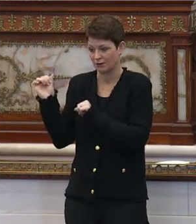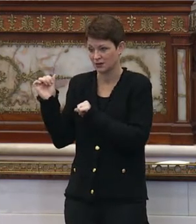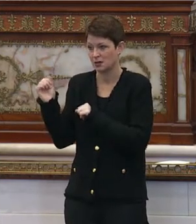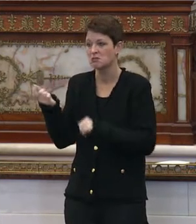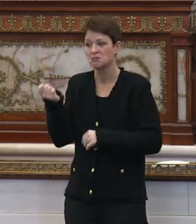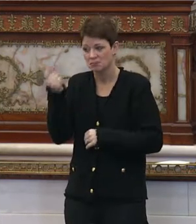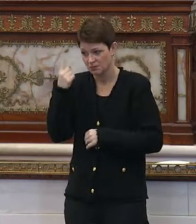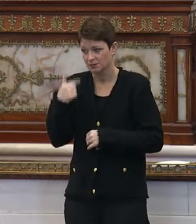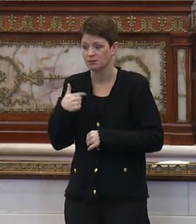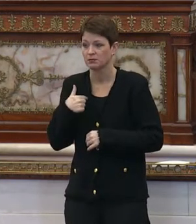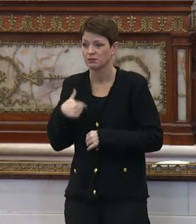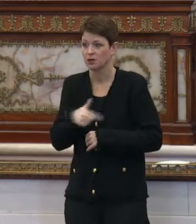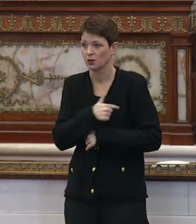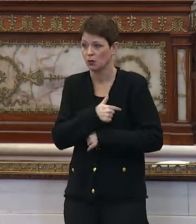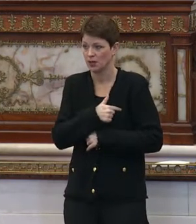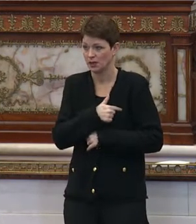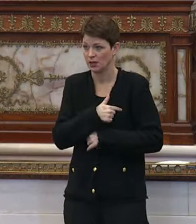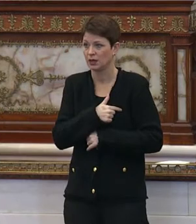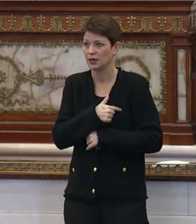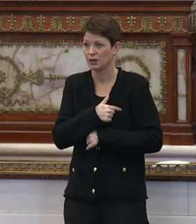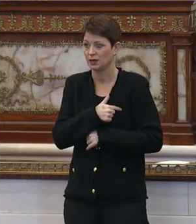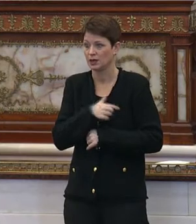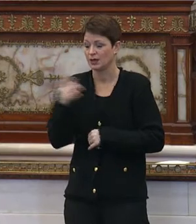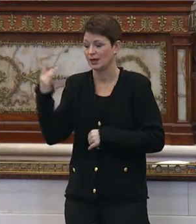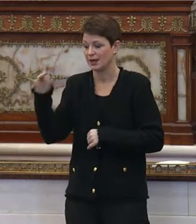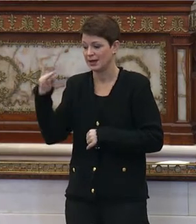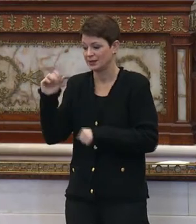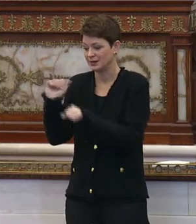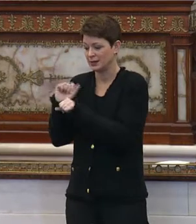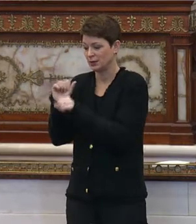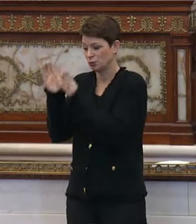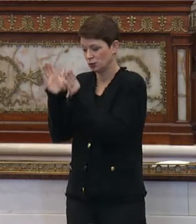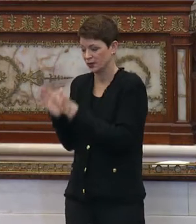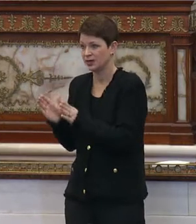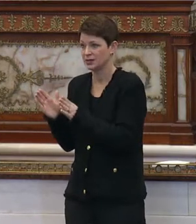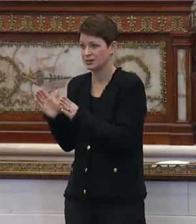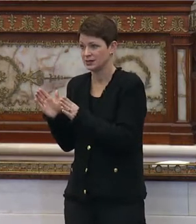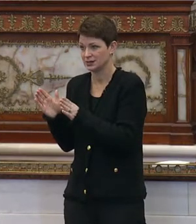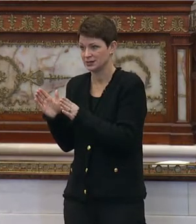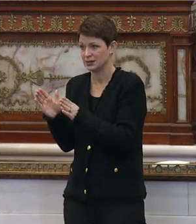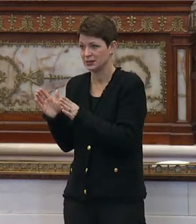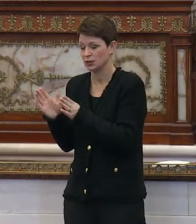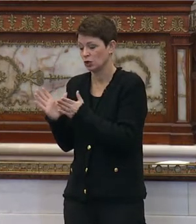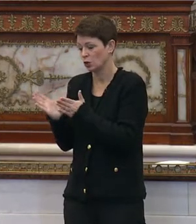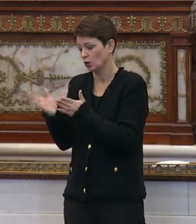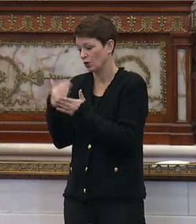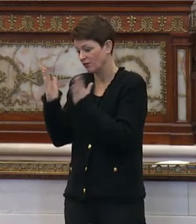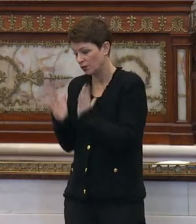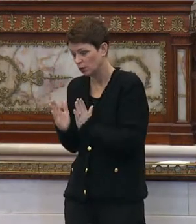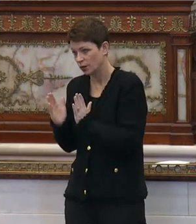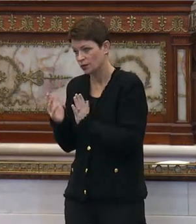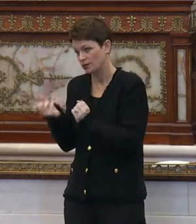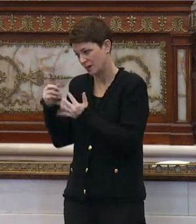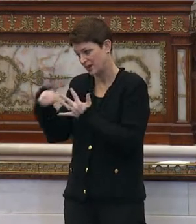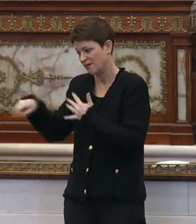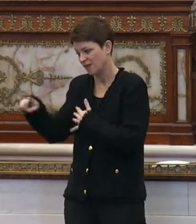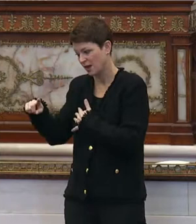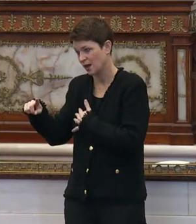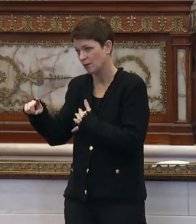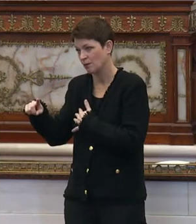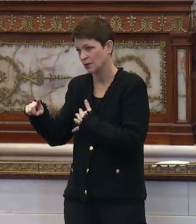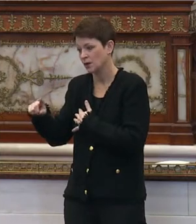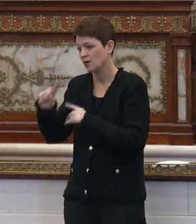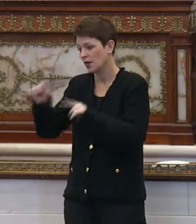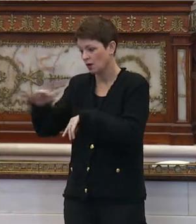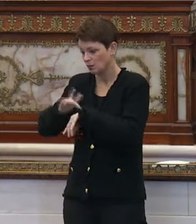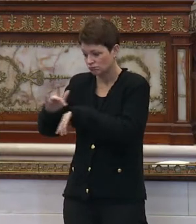that we have gone from 18 employees, reviewers, many of them, that go on these